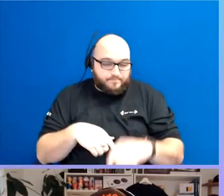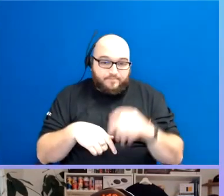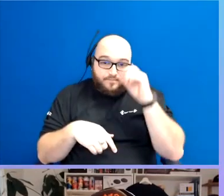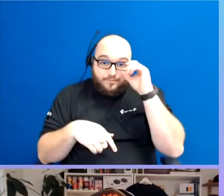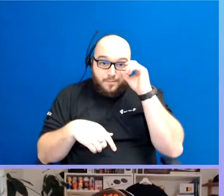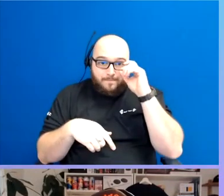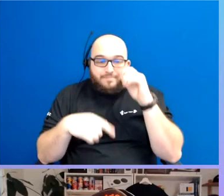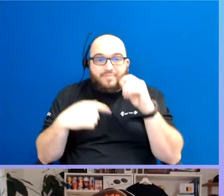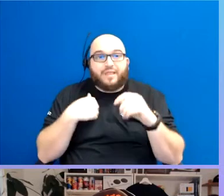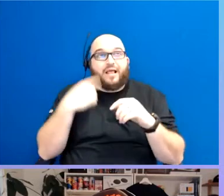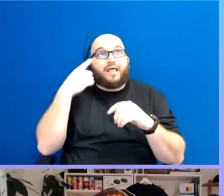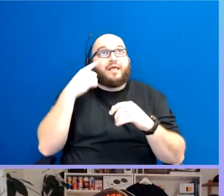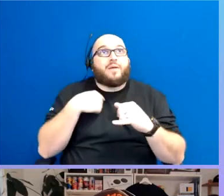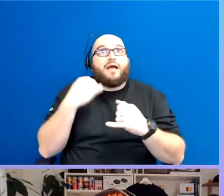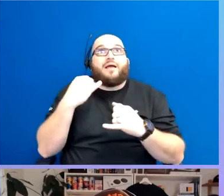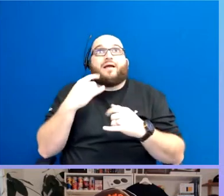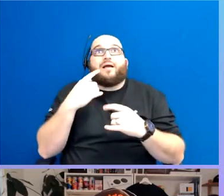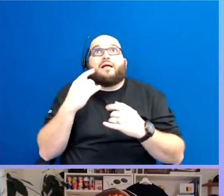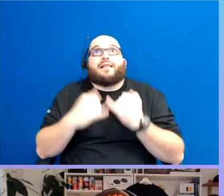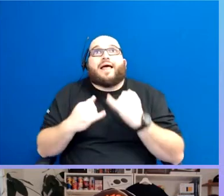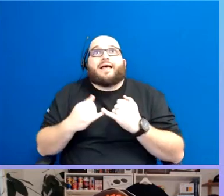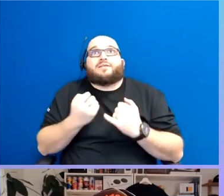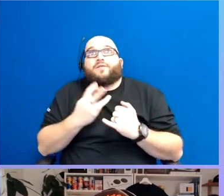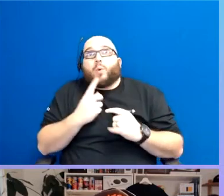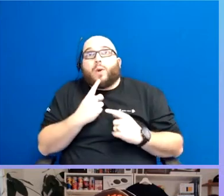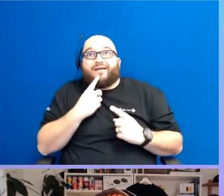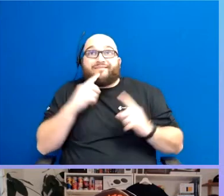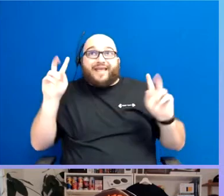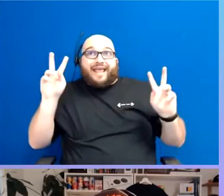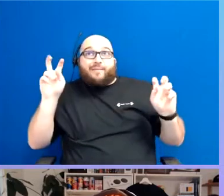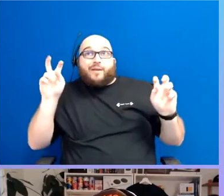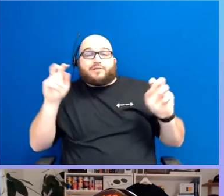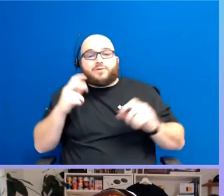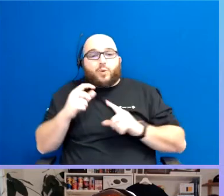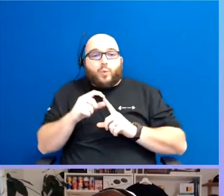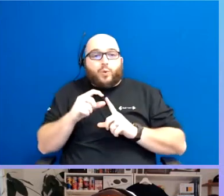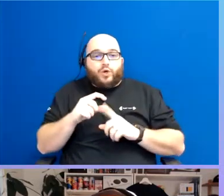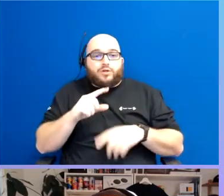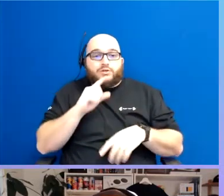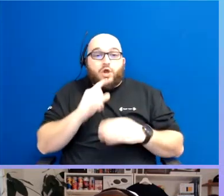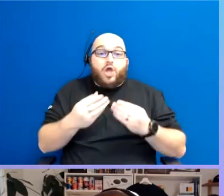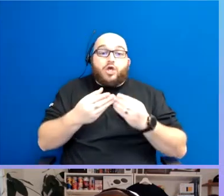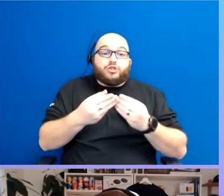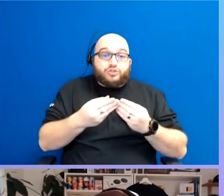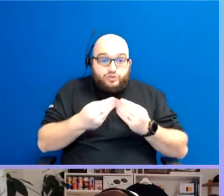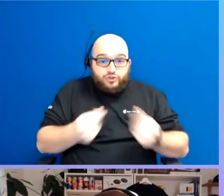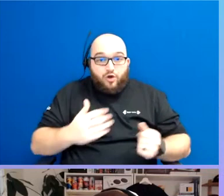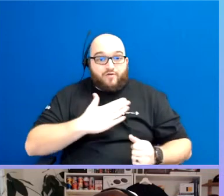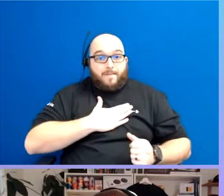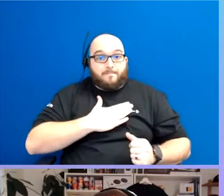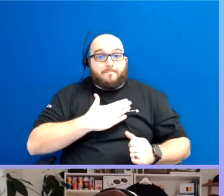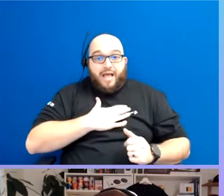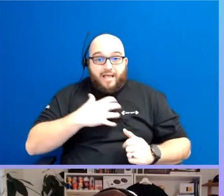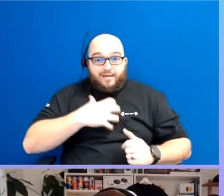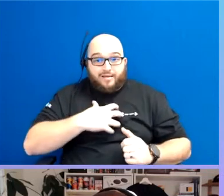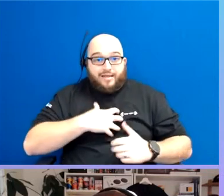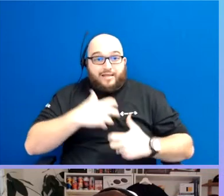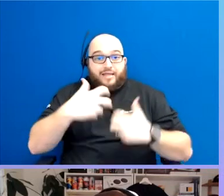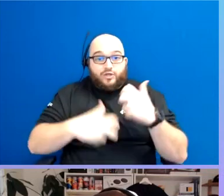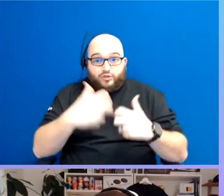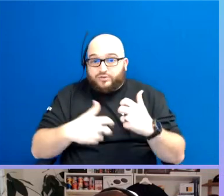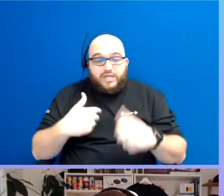think my last famous words are that just solve the ranting issues. I don't